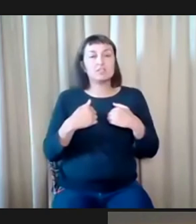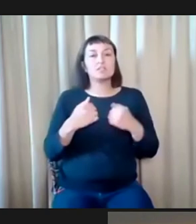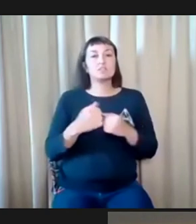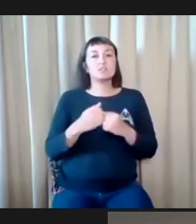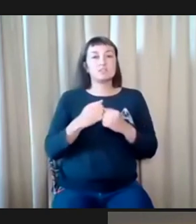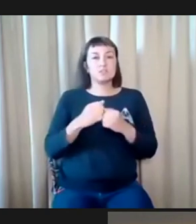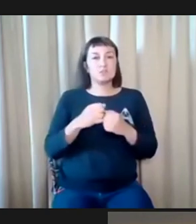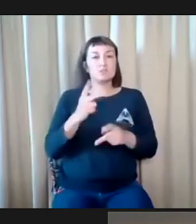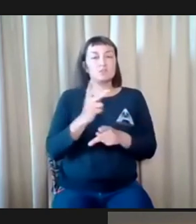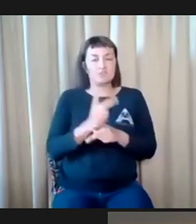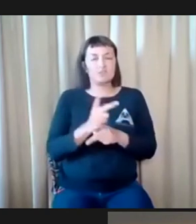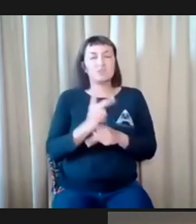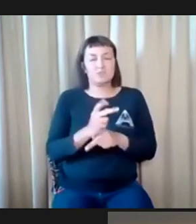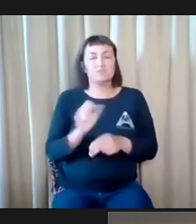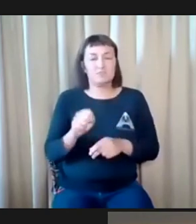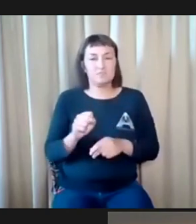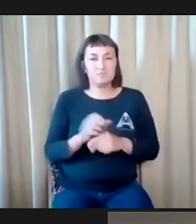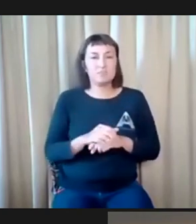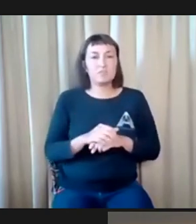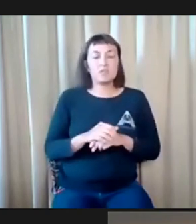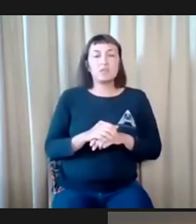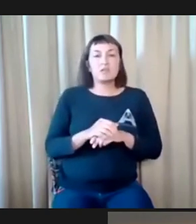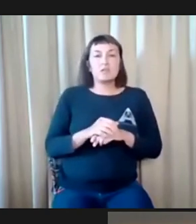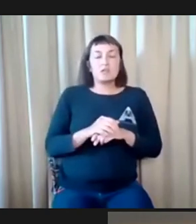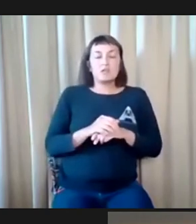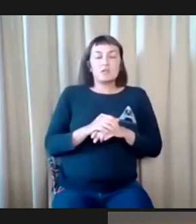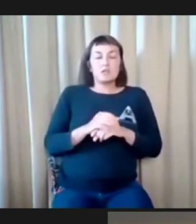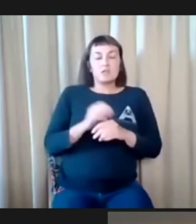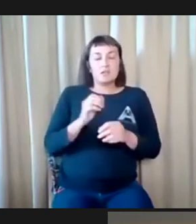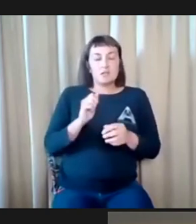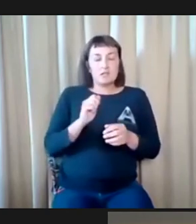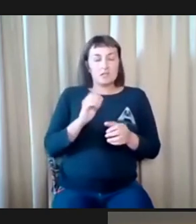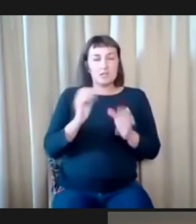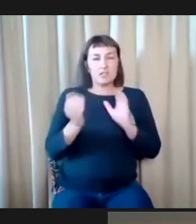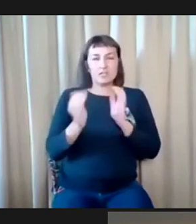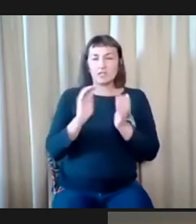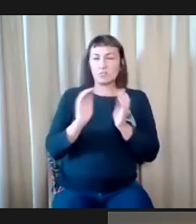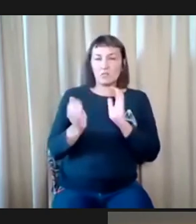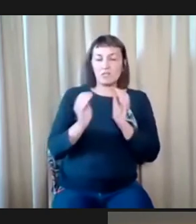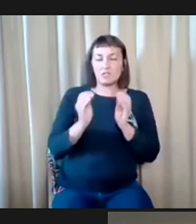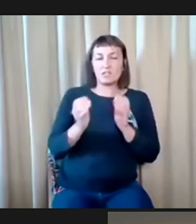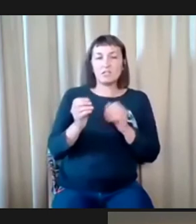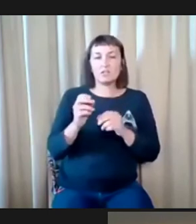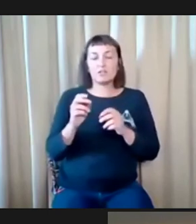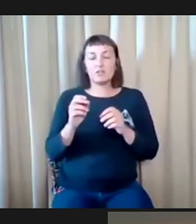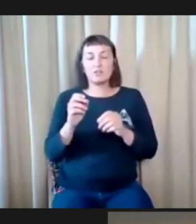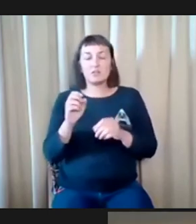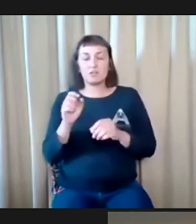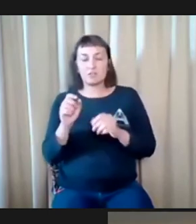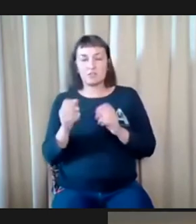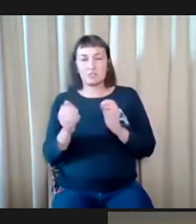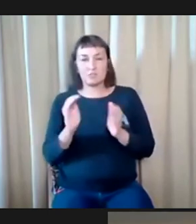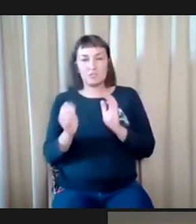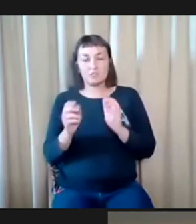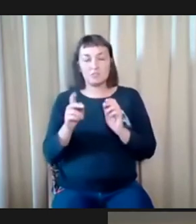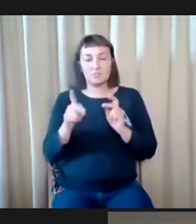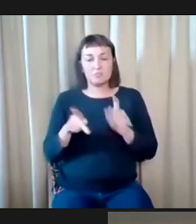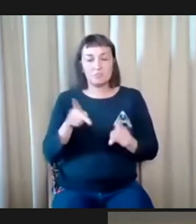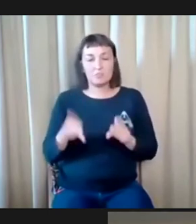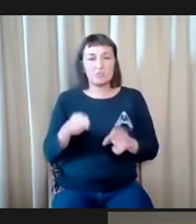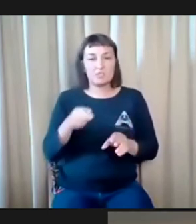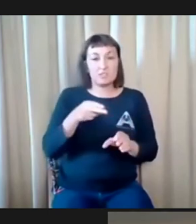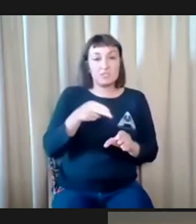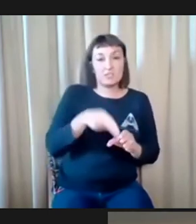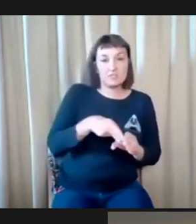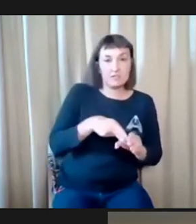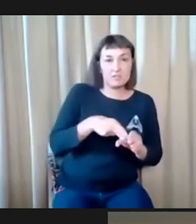there. And what a contrast to those who involve children of that age in these events. Betsy, you just